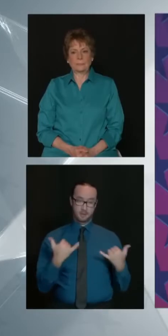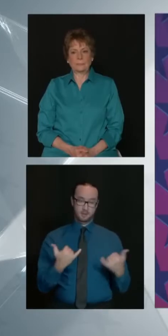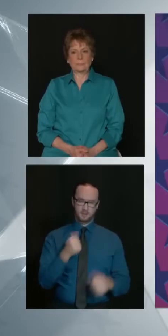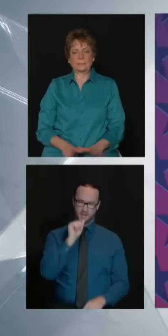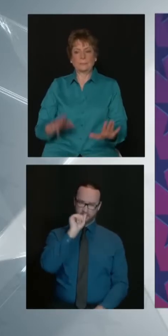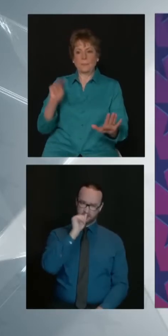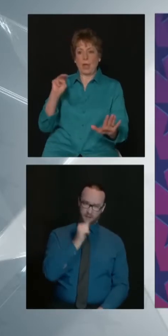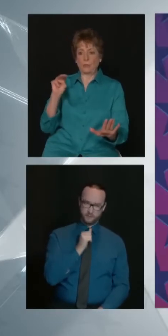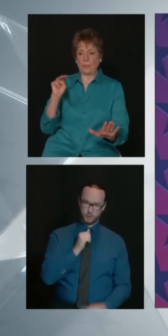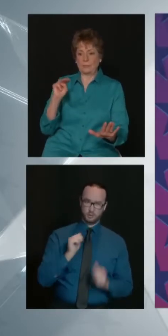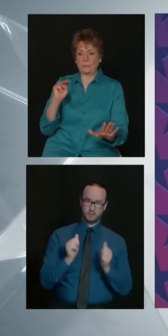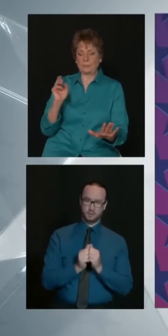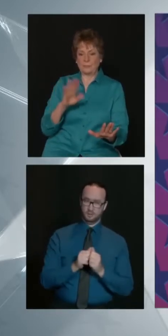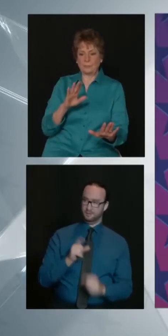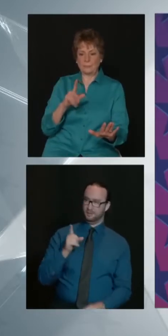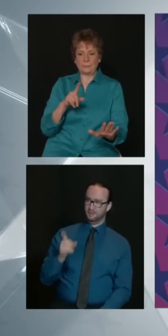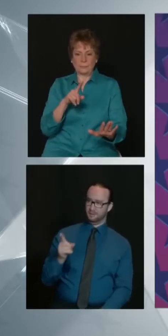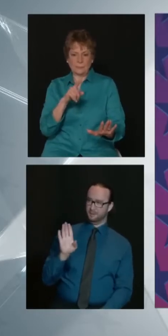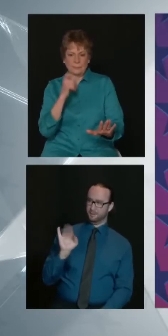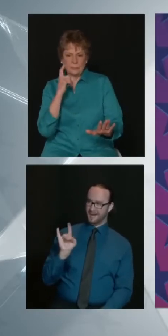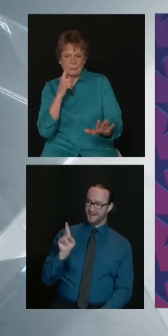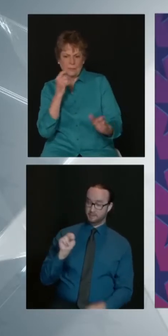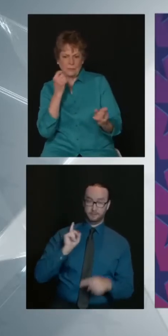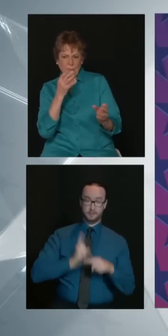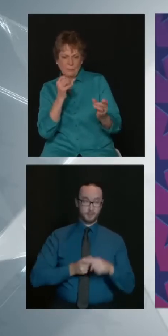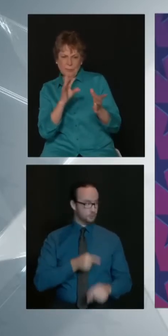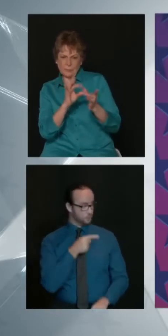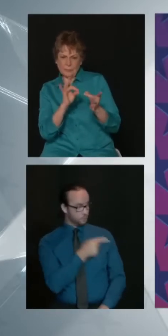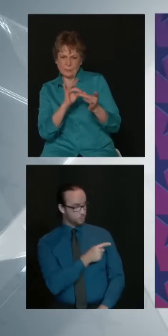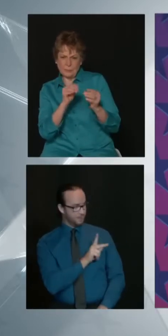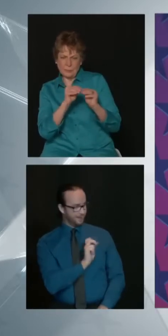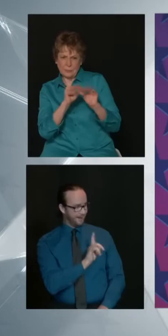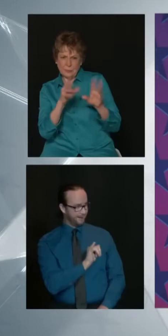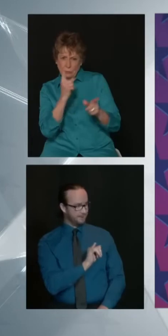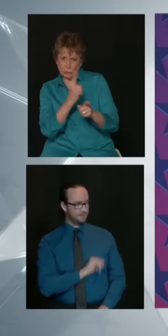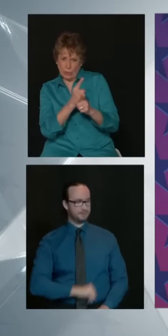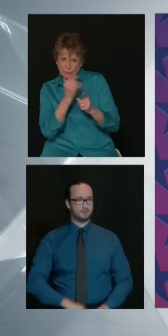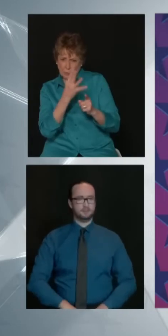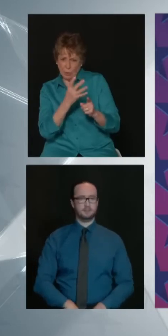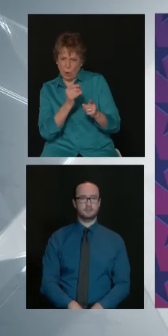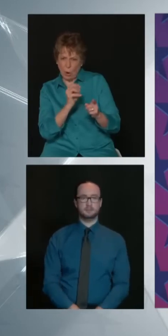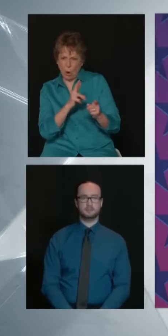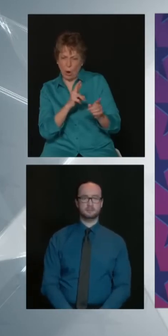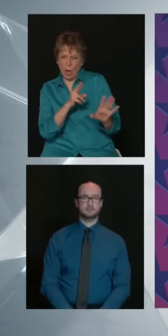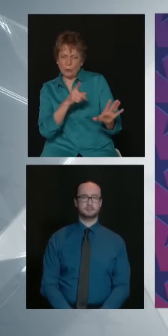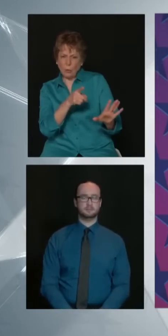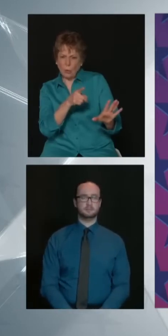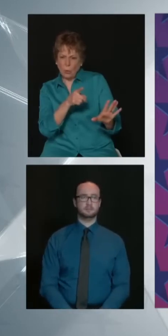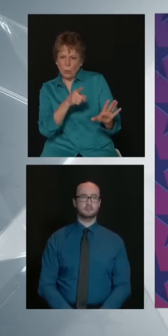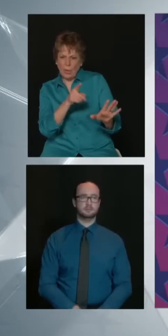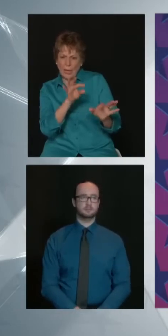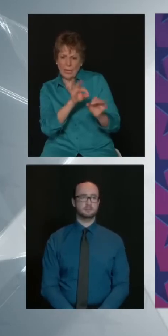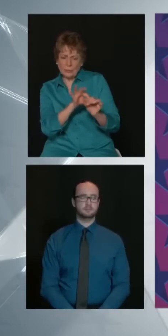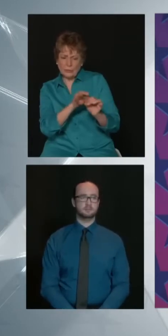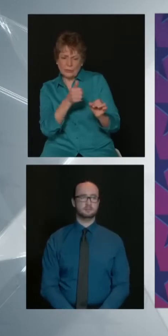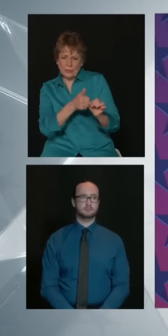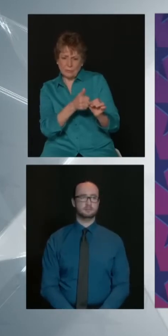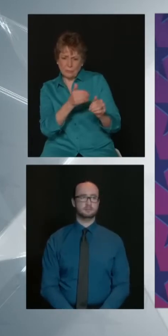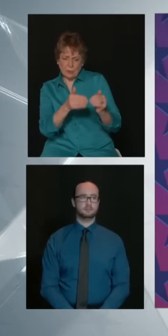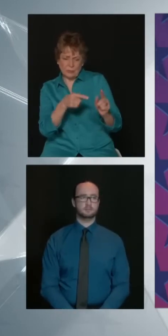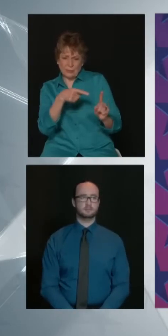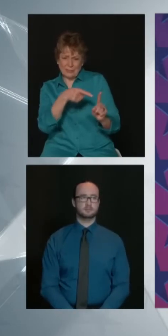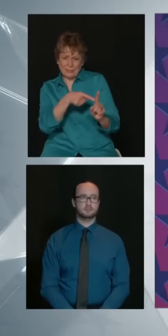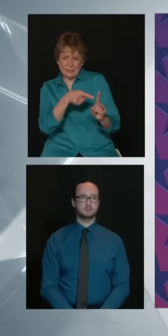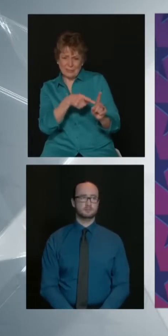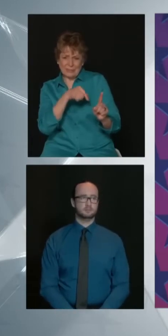more of information not getting out or complaints that the election process itself is, quote, rigged and